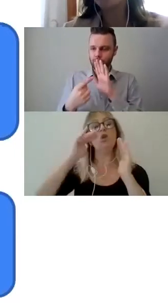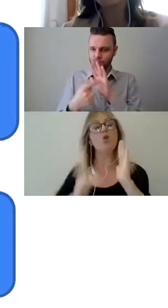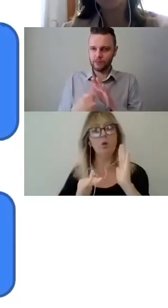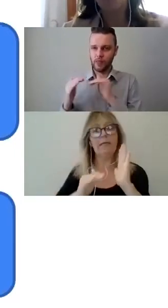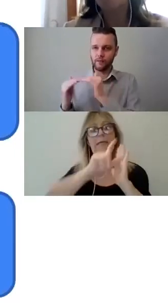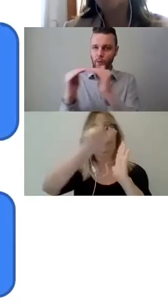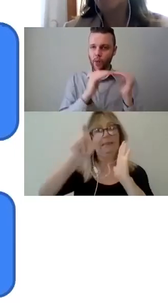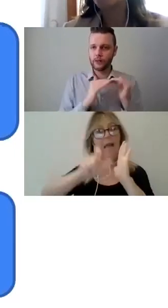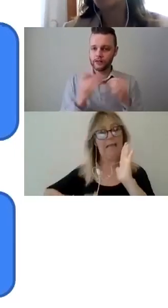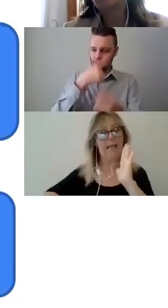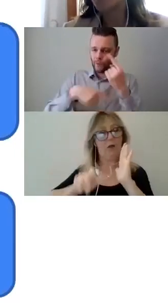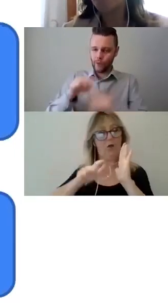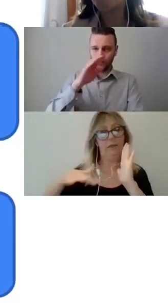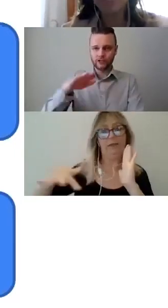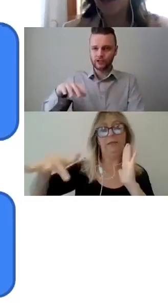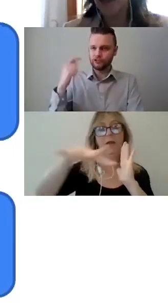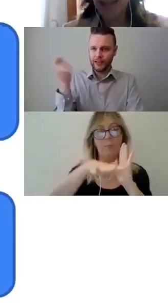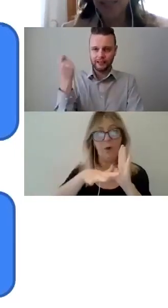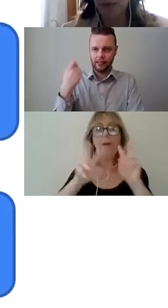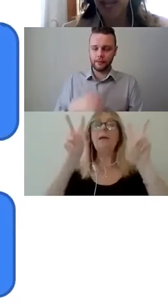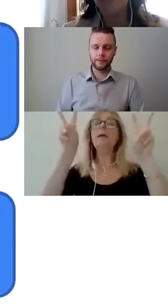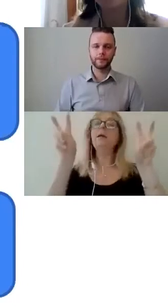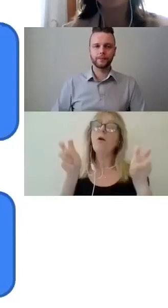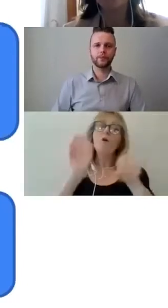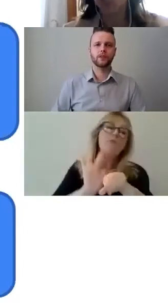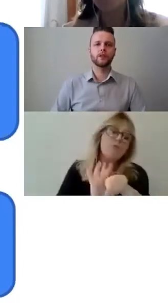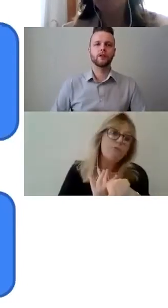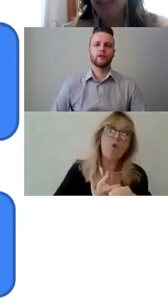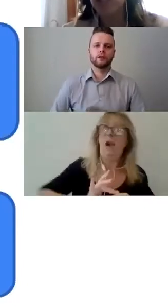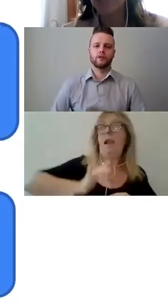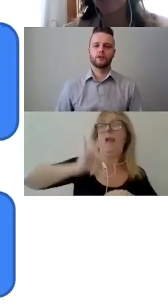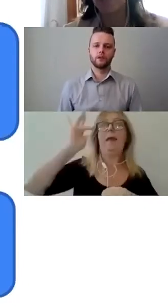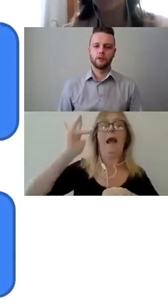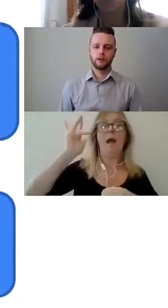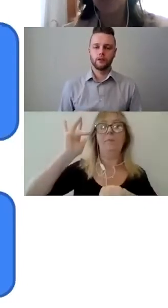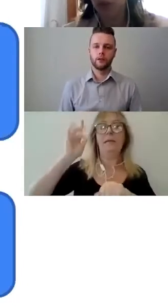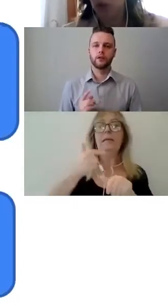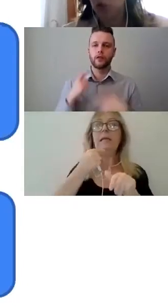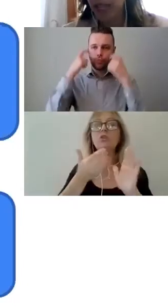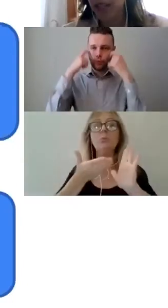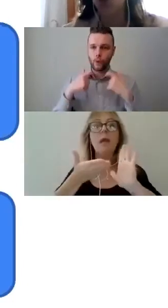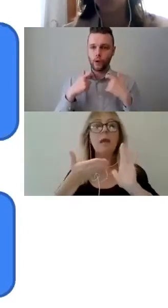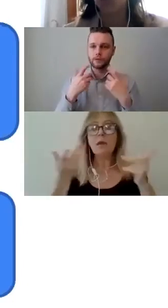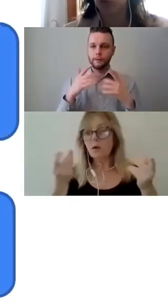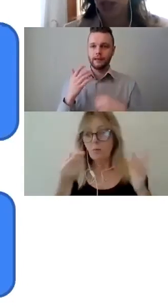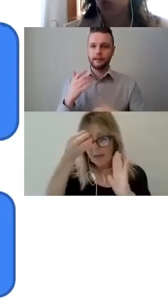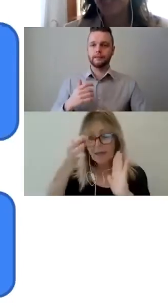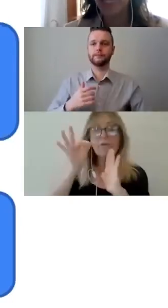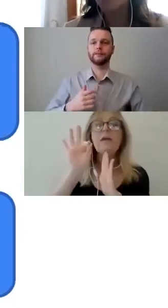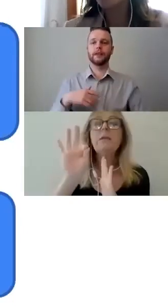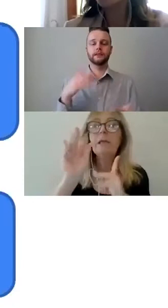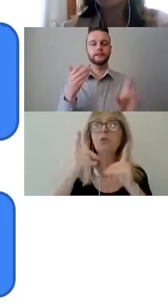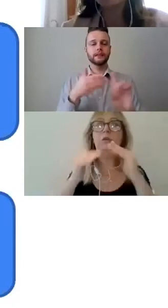Italy. And the court would identify